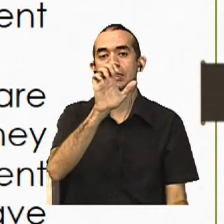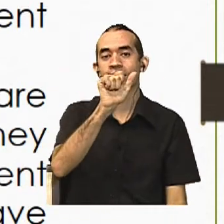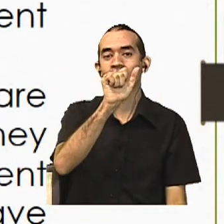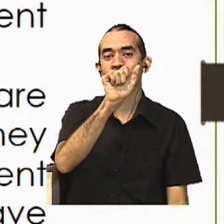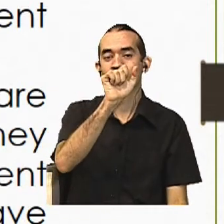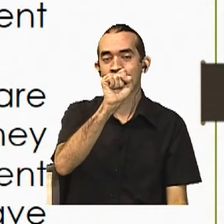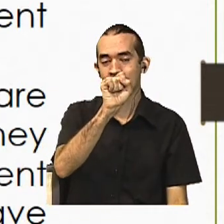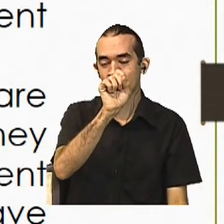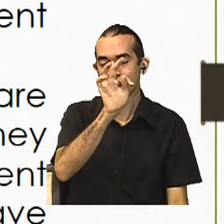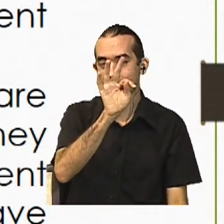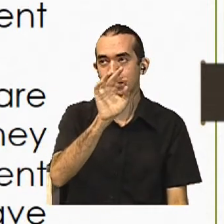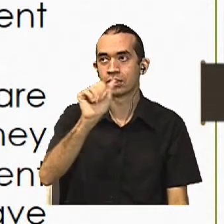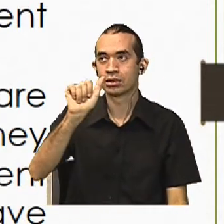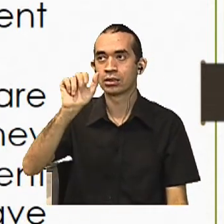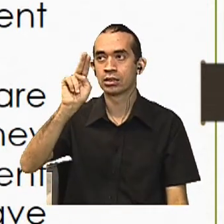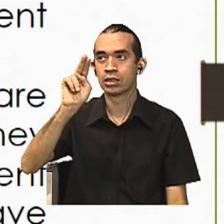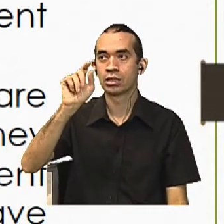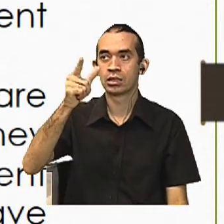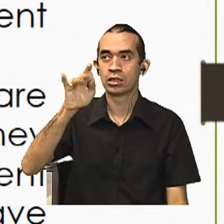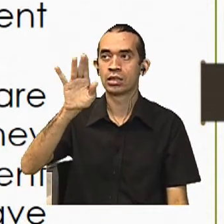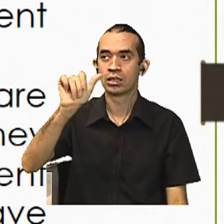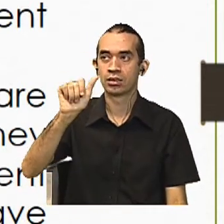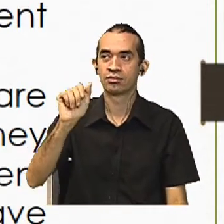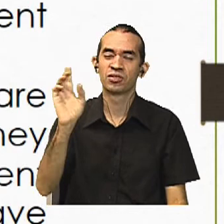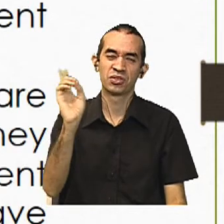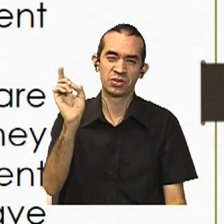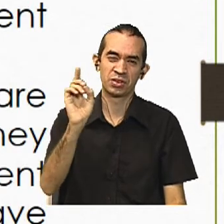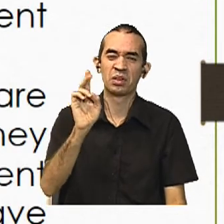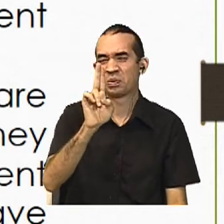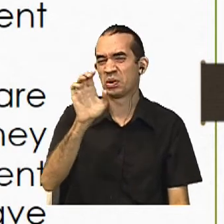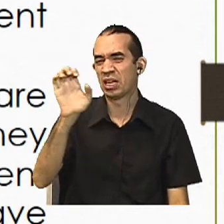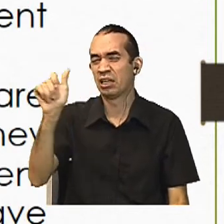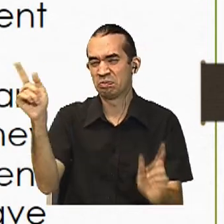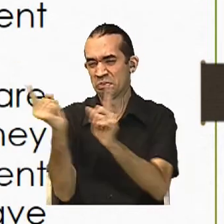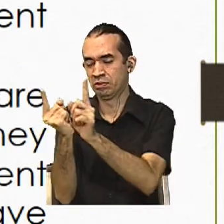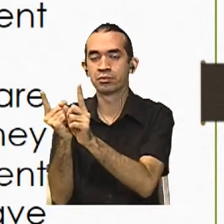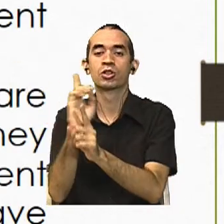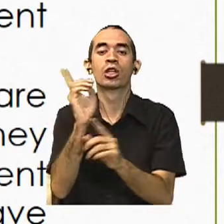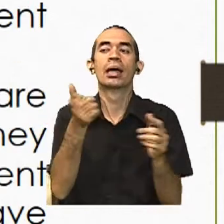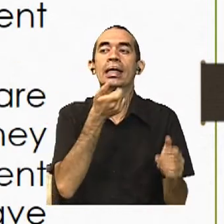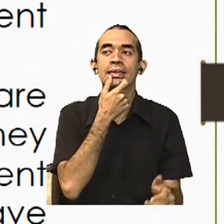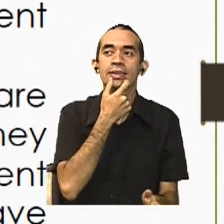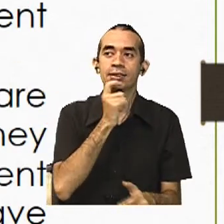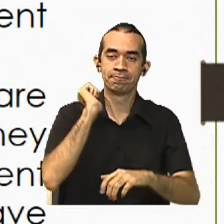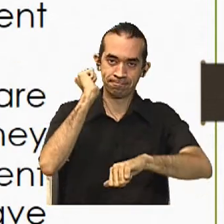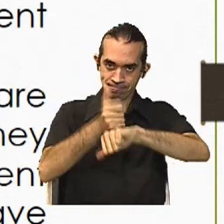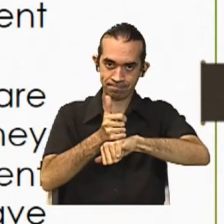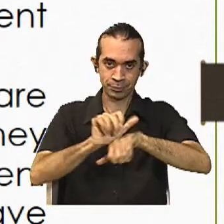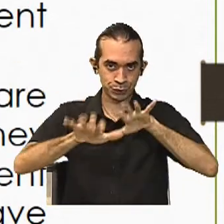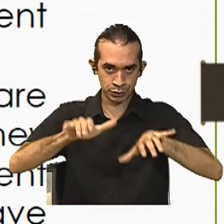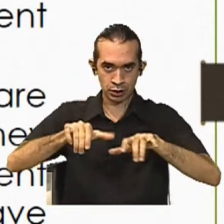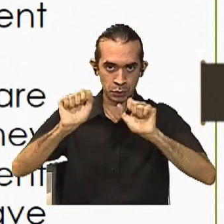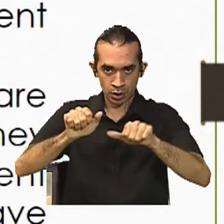Anglia, UEA, England, have created lip reading computers that can